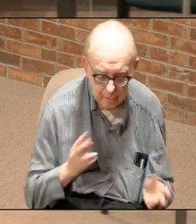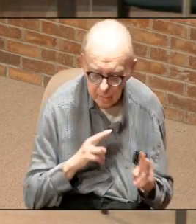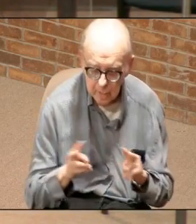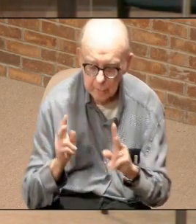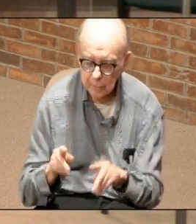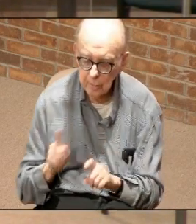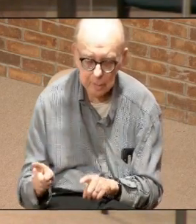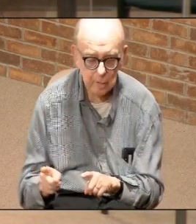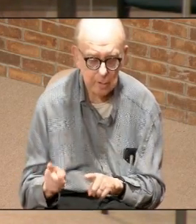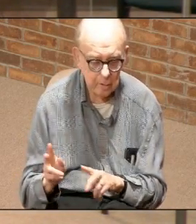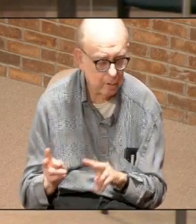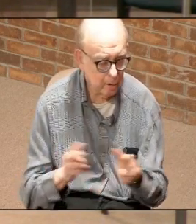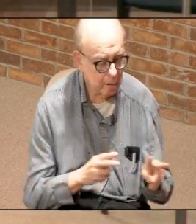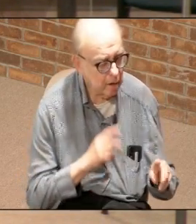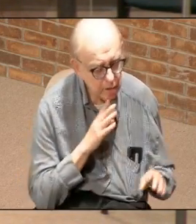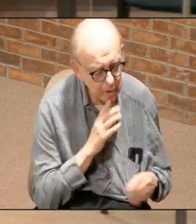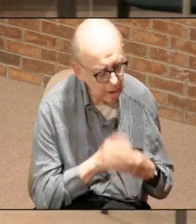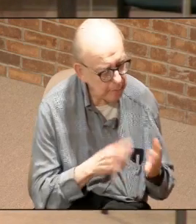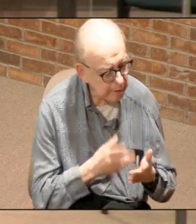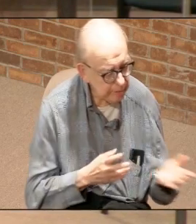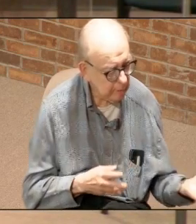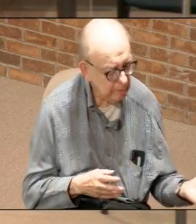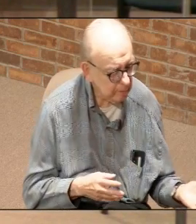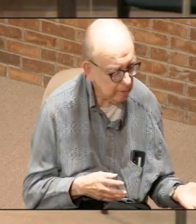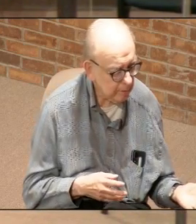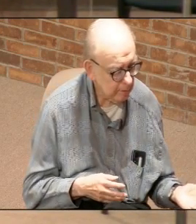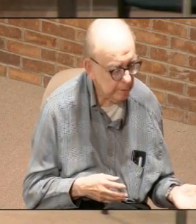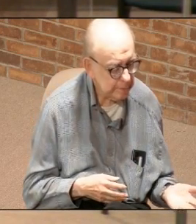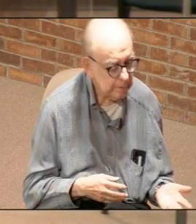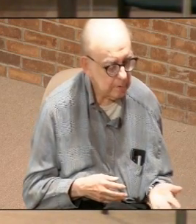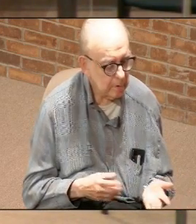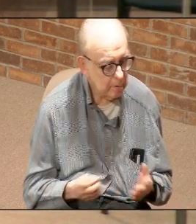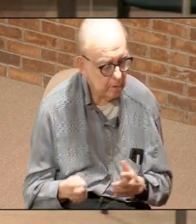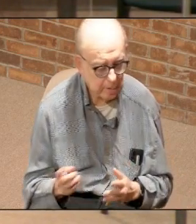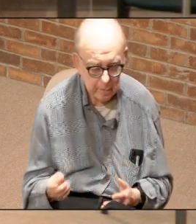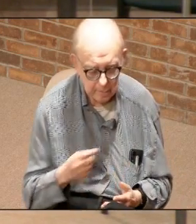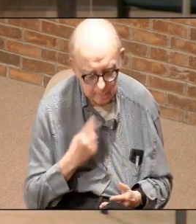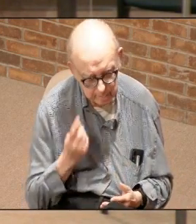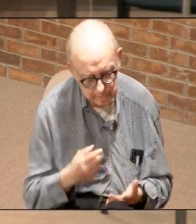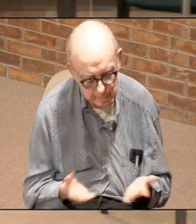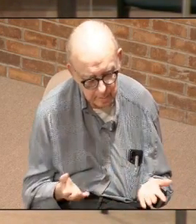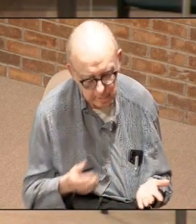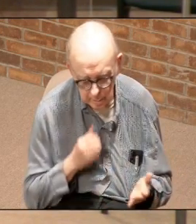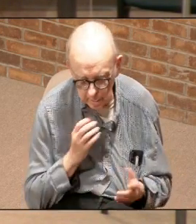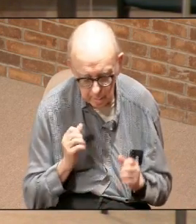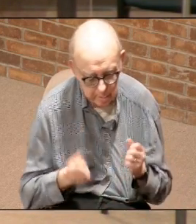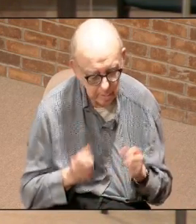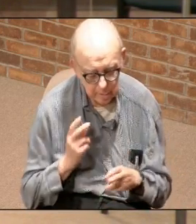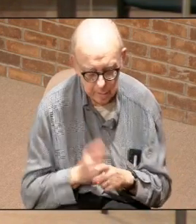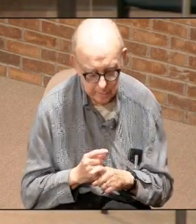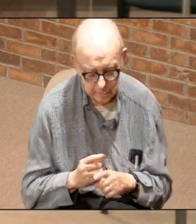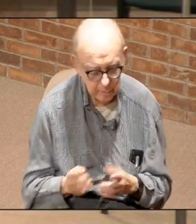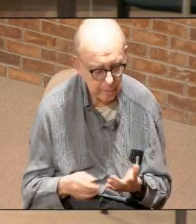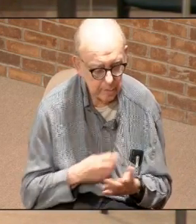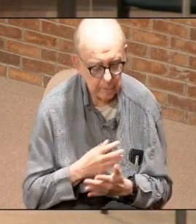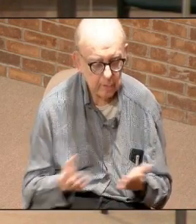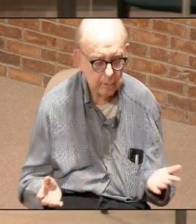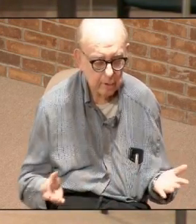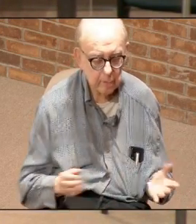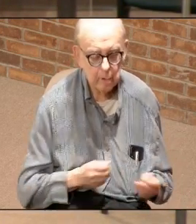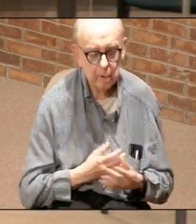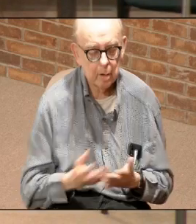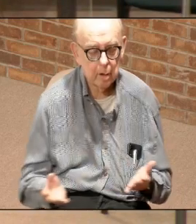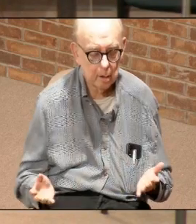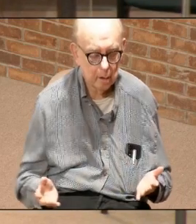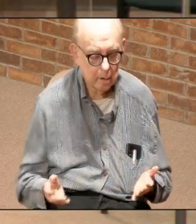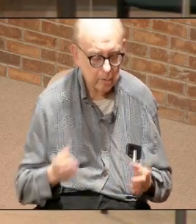that person over there. They're looking at you and they're talking. And they're talking about you. They think that you're not driving right or do this. And all of these